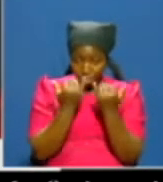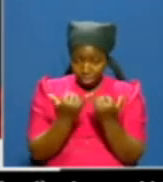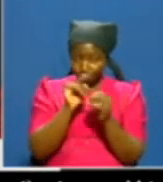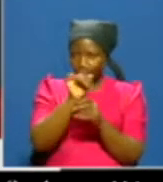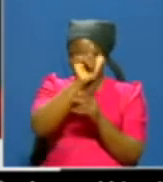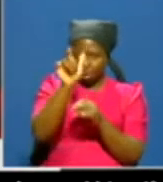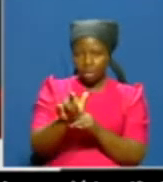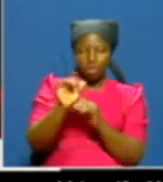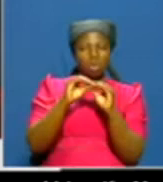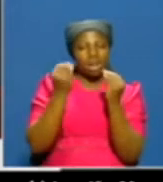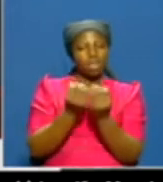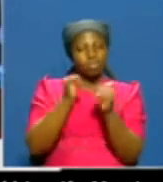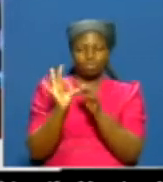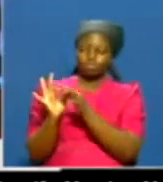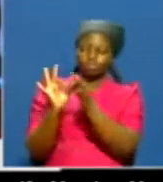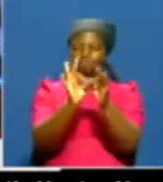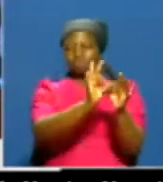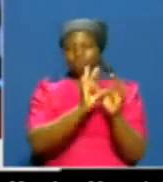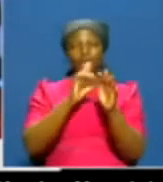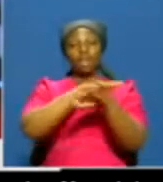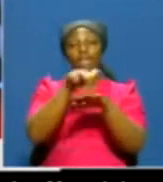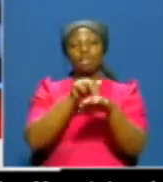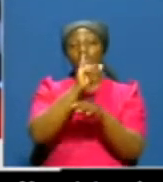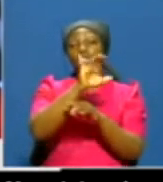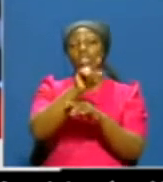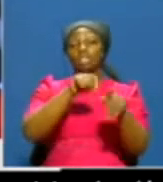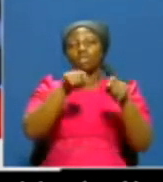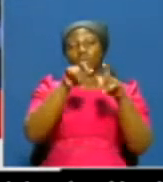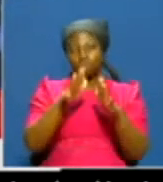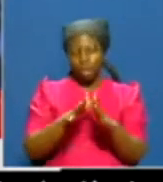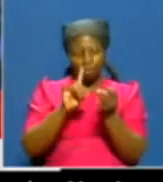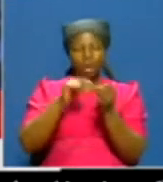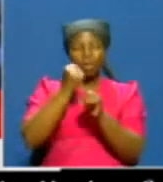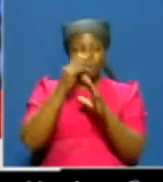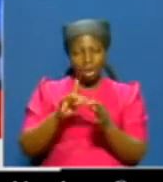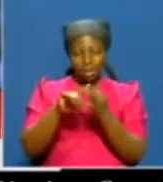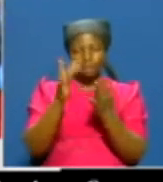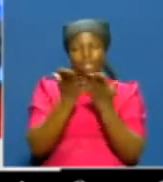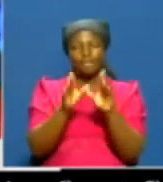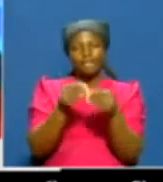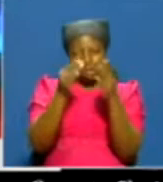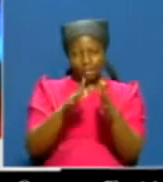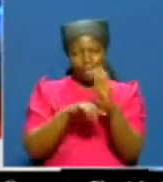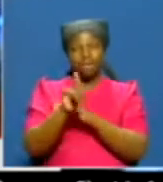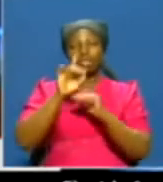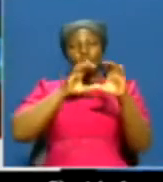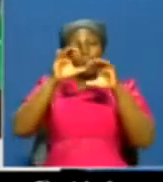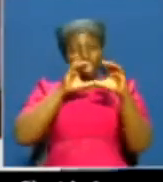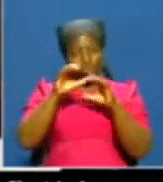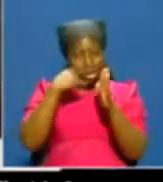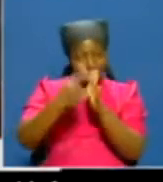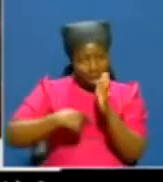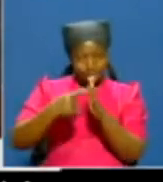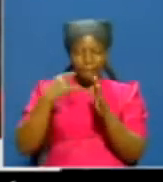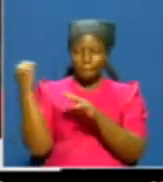organization that brings together national ICT regulators, operators, service providers in the telecommunication, broadcasting